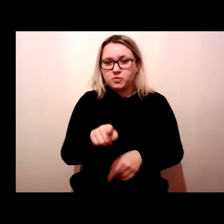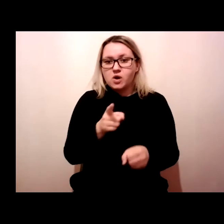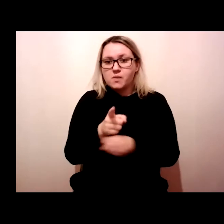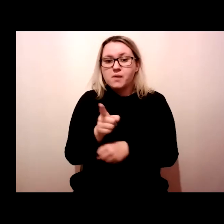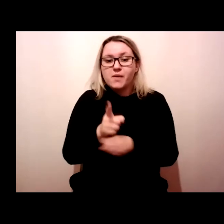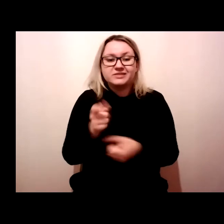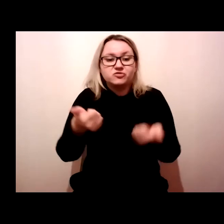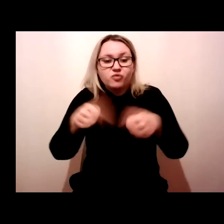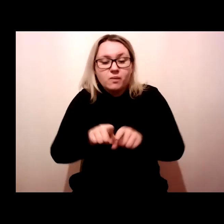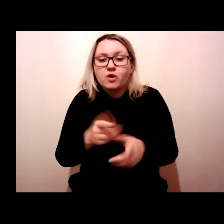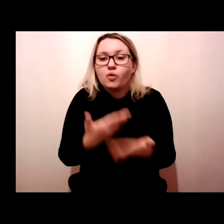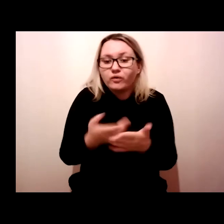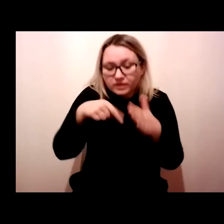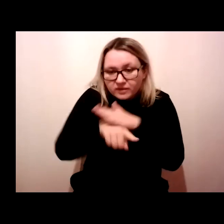reaction.